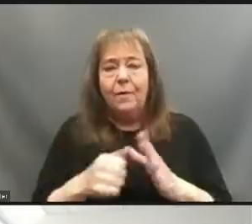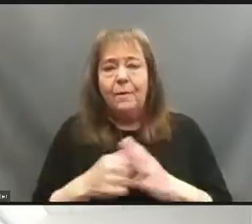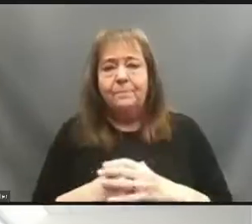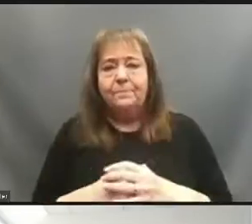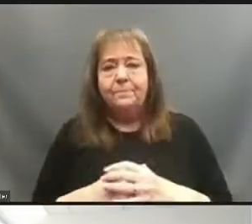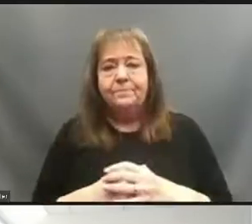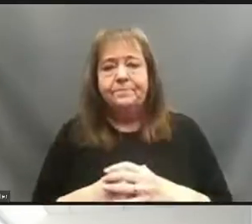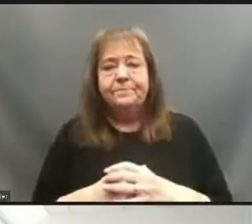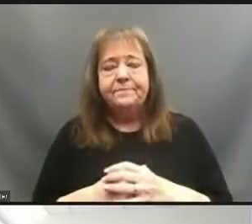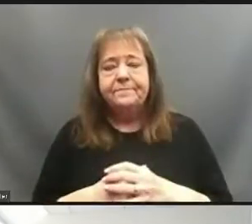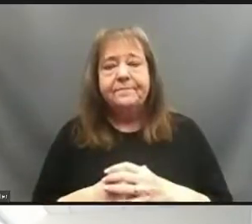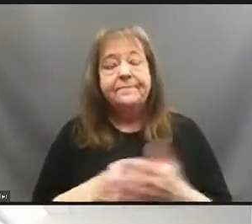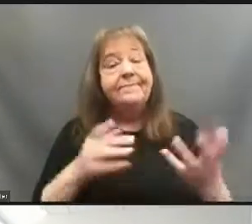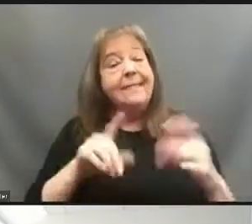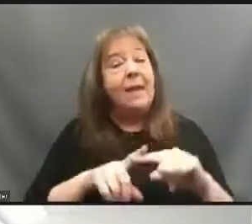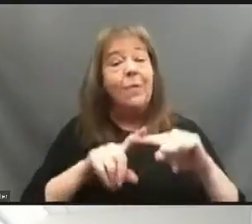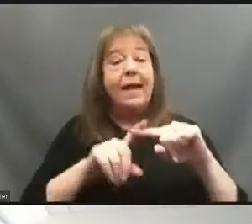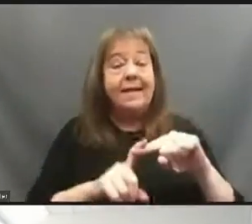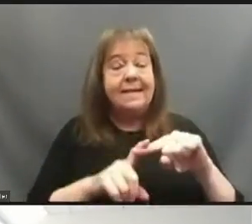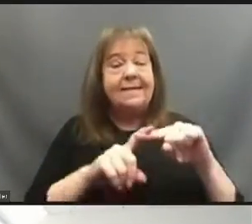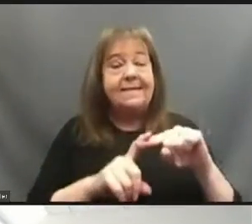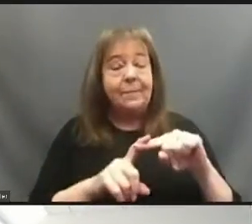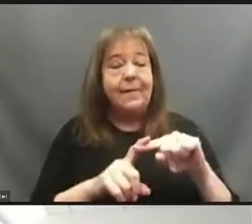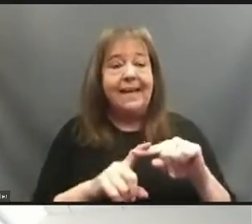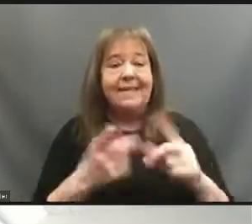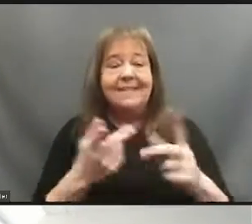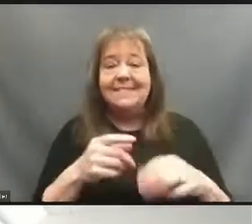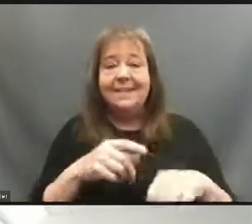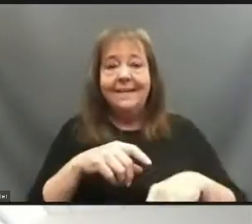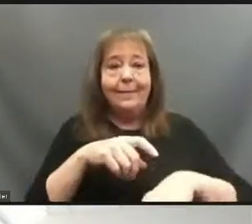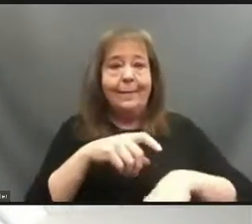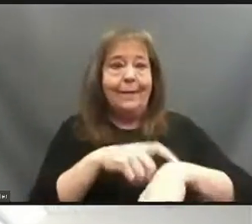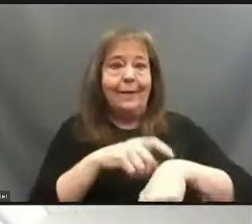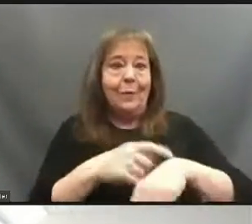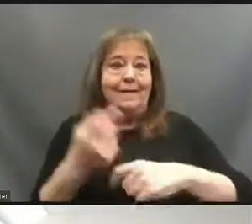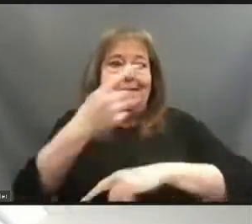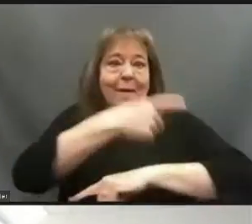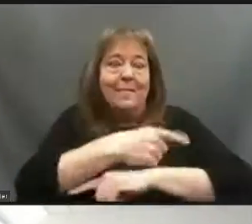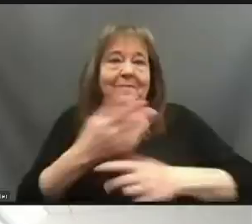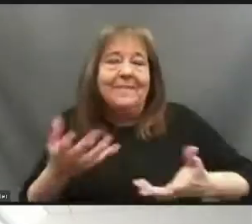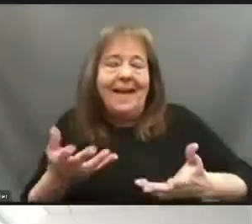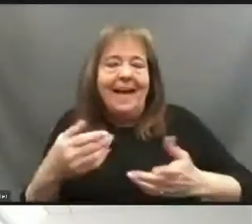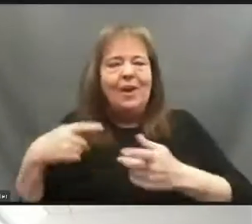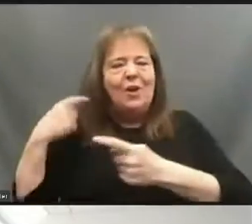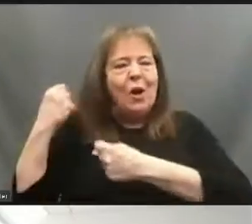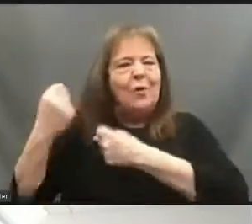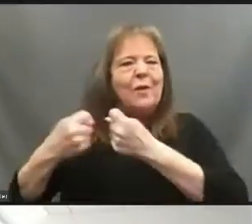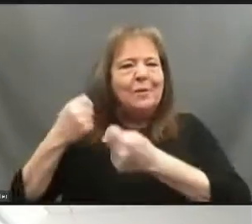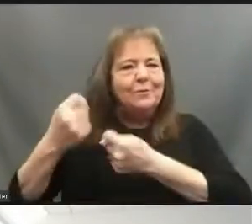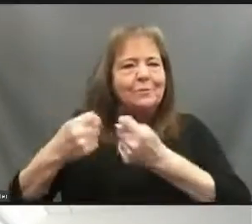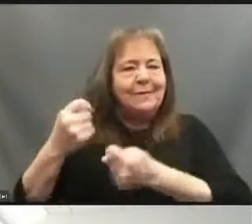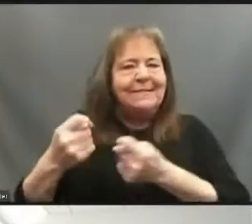So it kind of depends on what time of day. So, traditionally those are